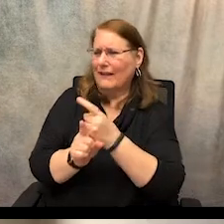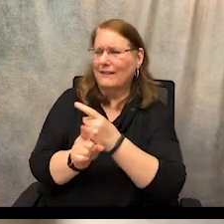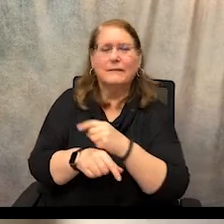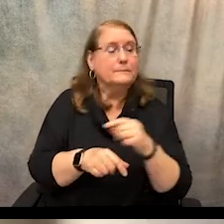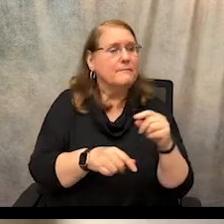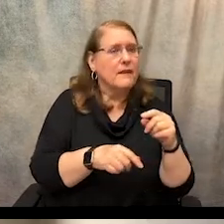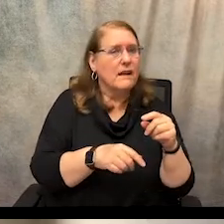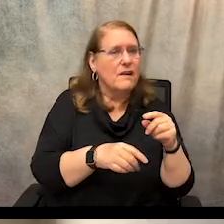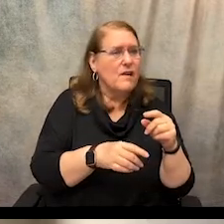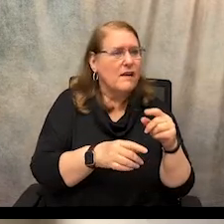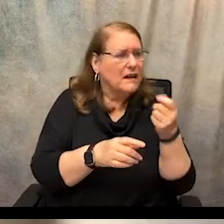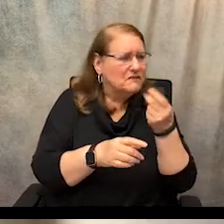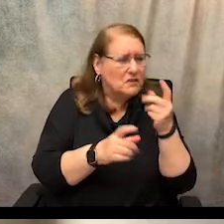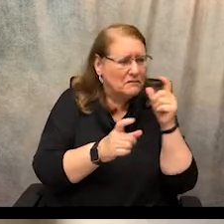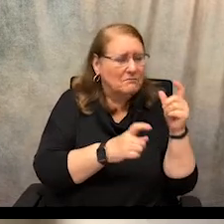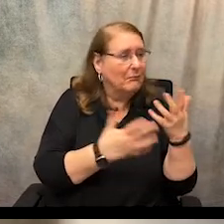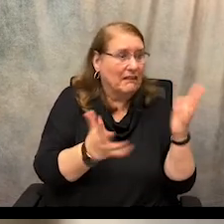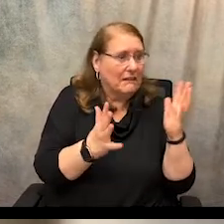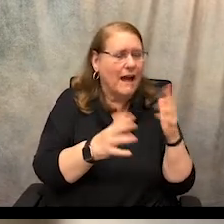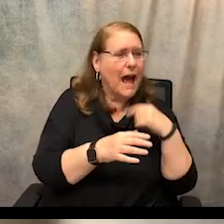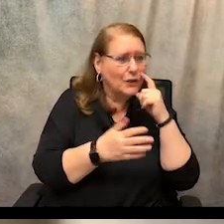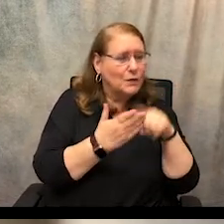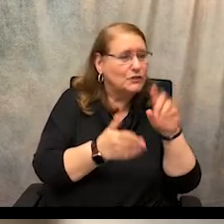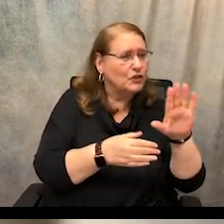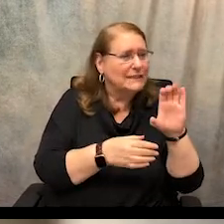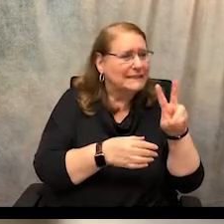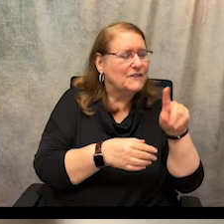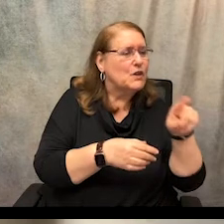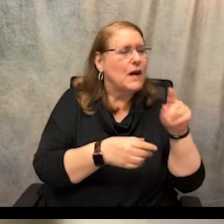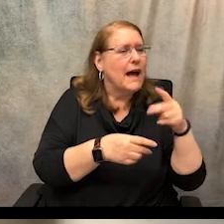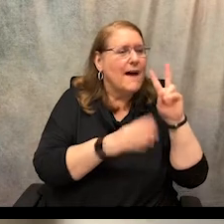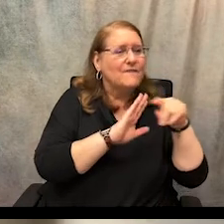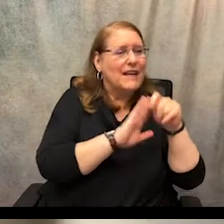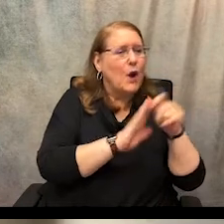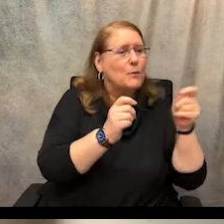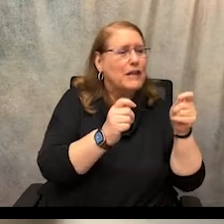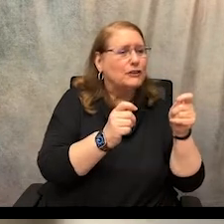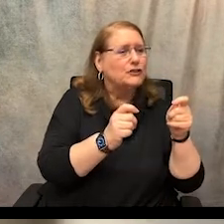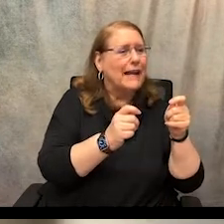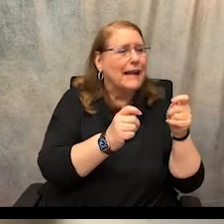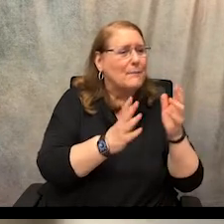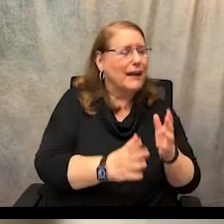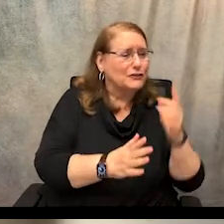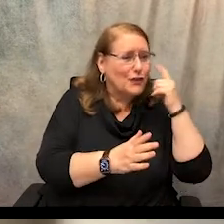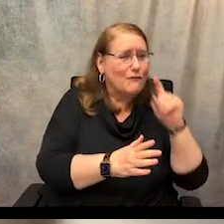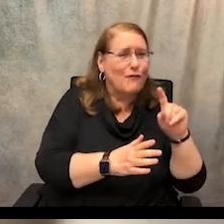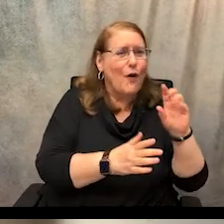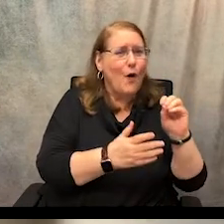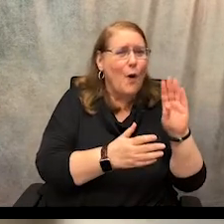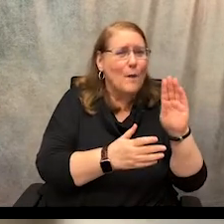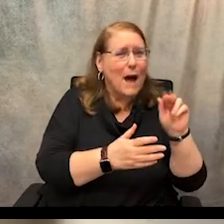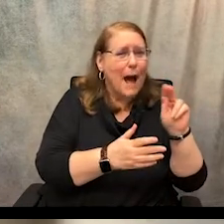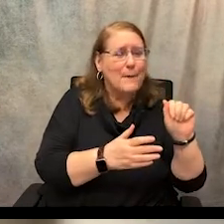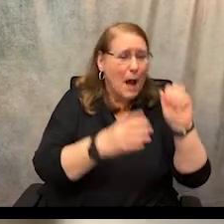exactly. And so I noticed on your CV that you're the video production manager for the Obama presidency oral history project. And I